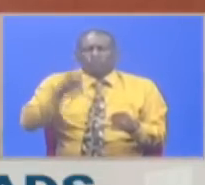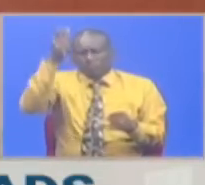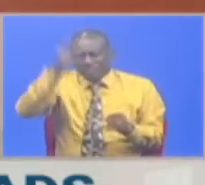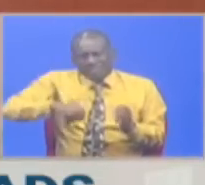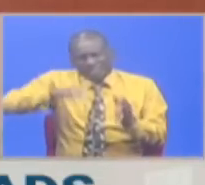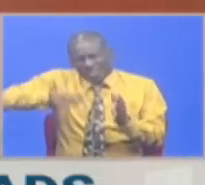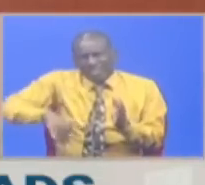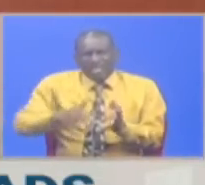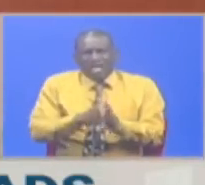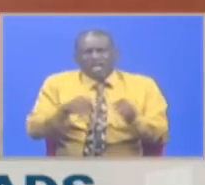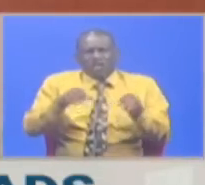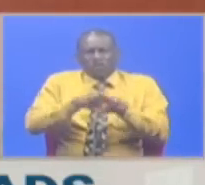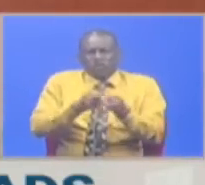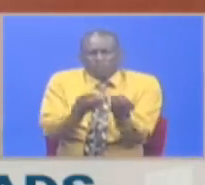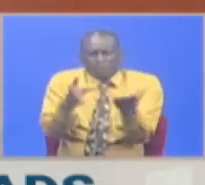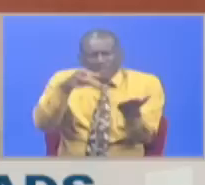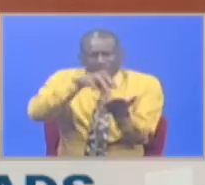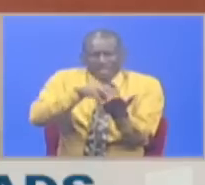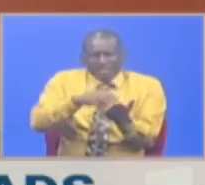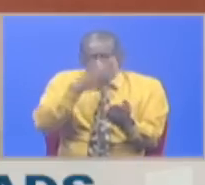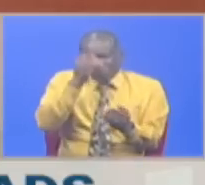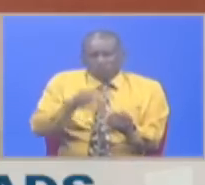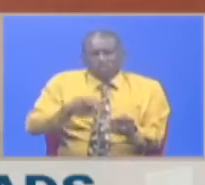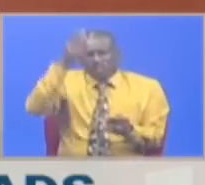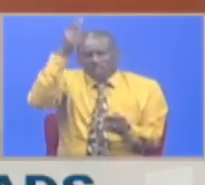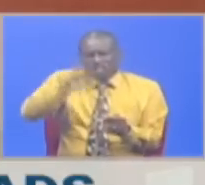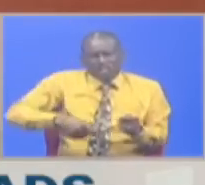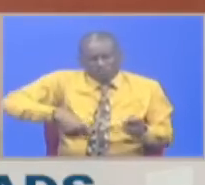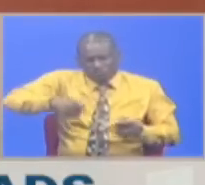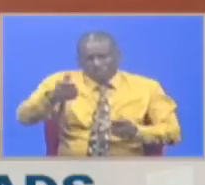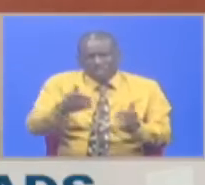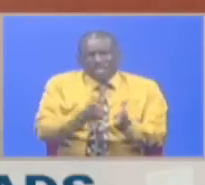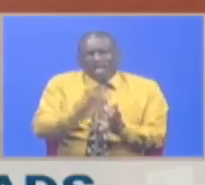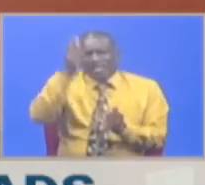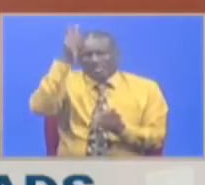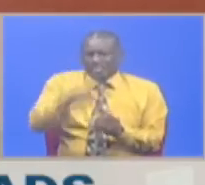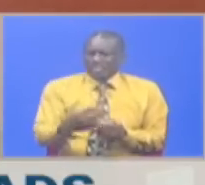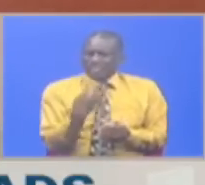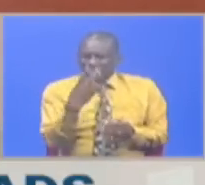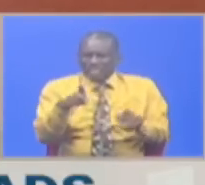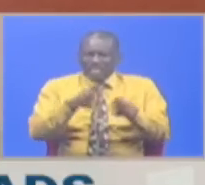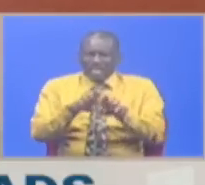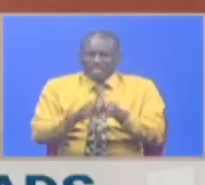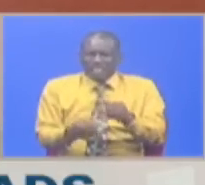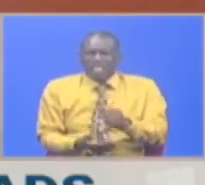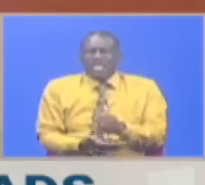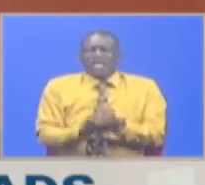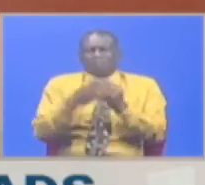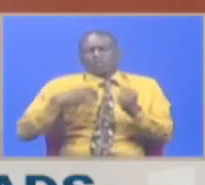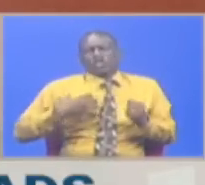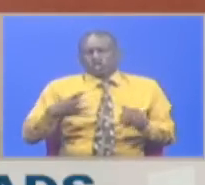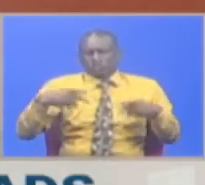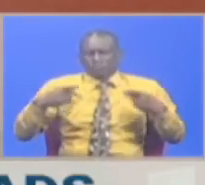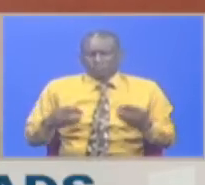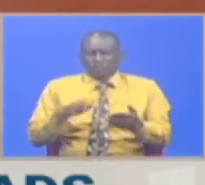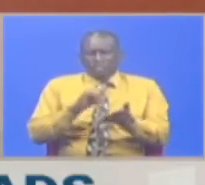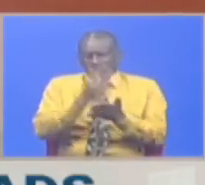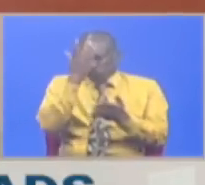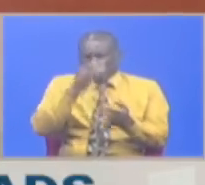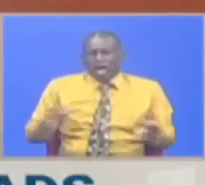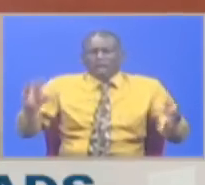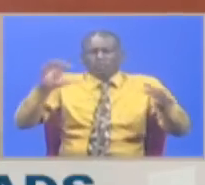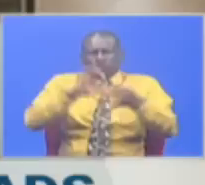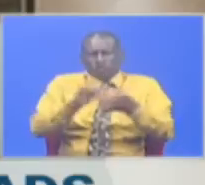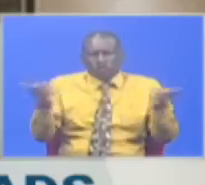the backlog of cases, and of course, justice for sale and justice viewed as aiding the rich. That's why I'm joined in a short while